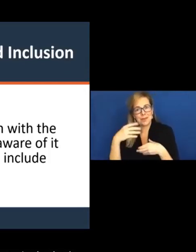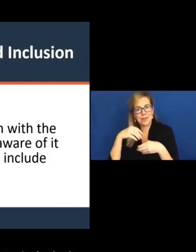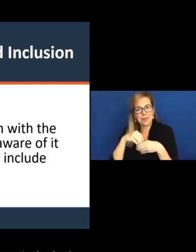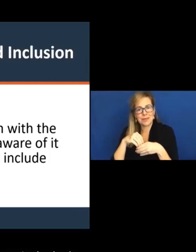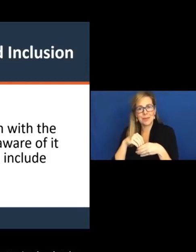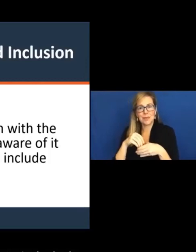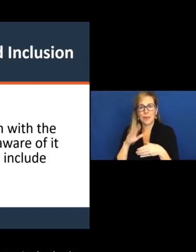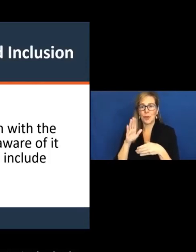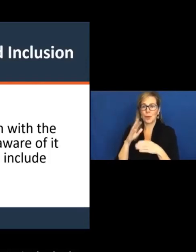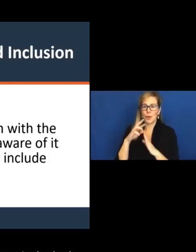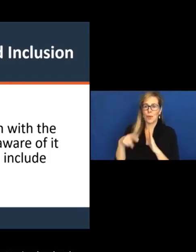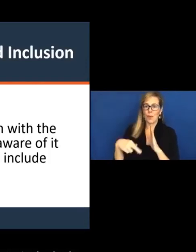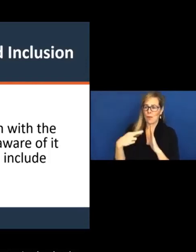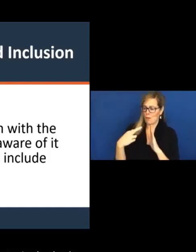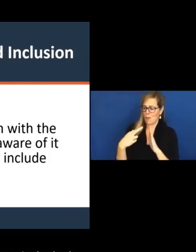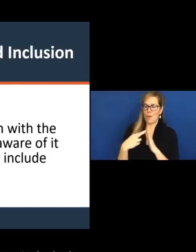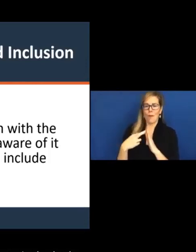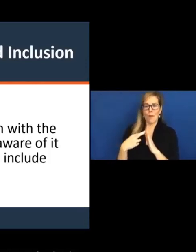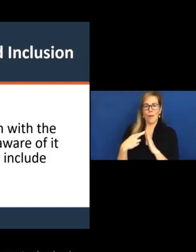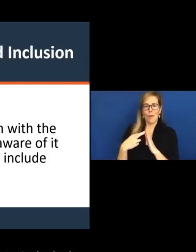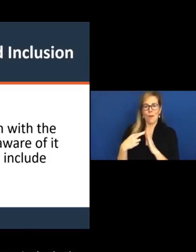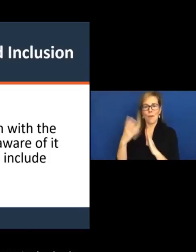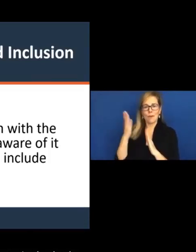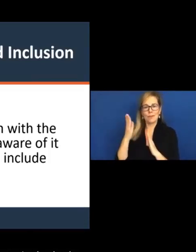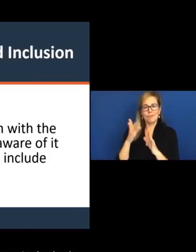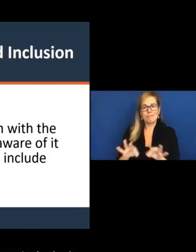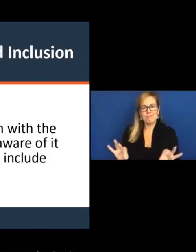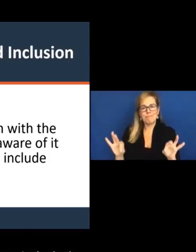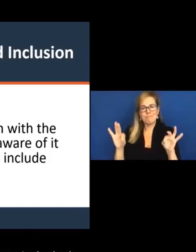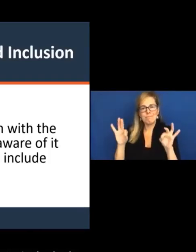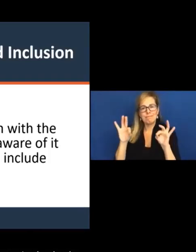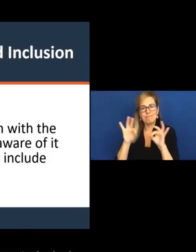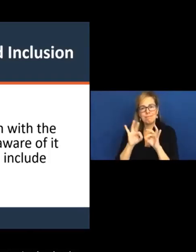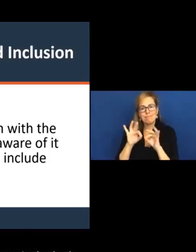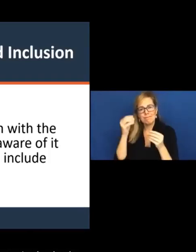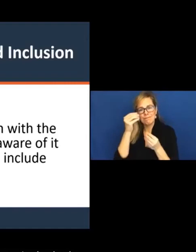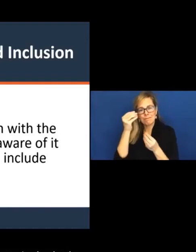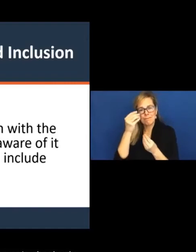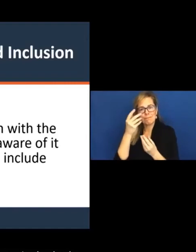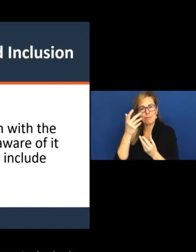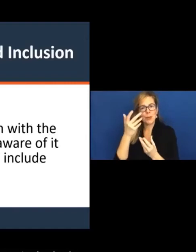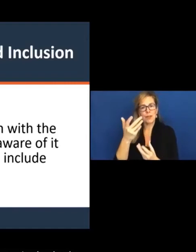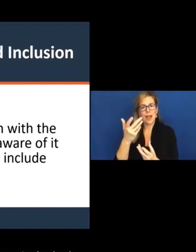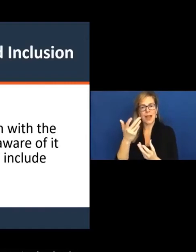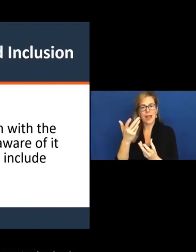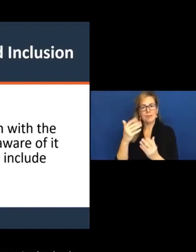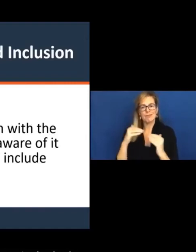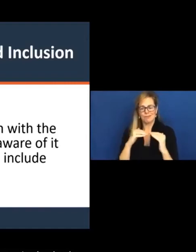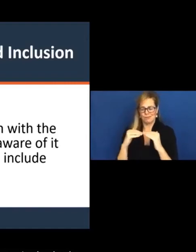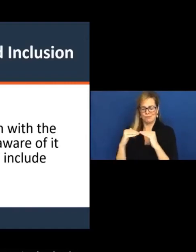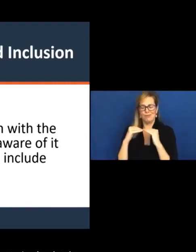Your role as a presenter is absolutely key in providing an equitable